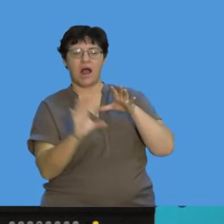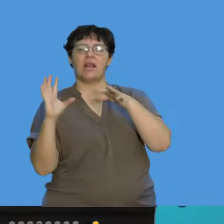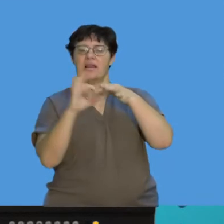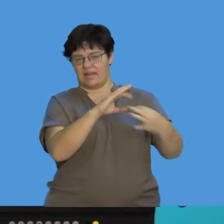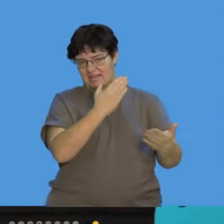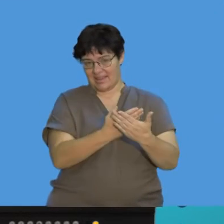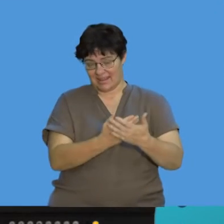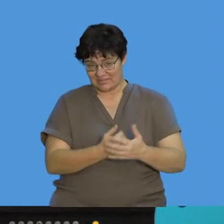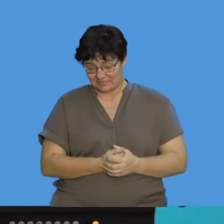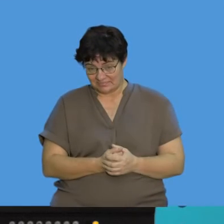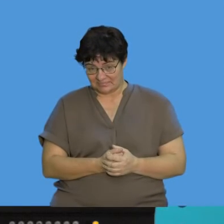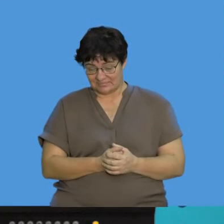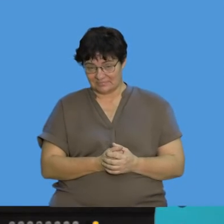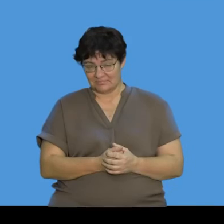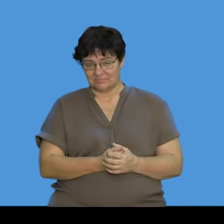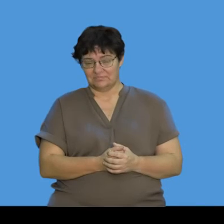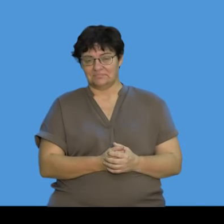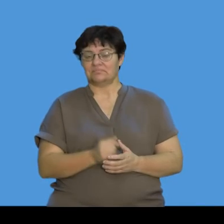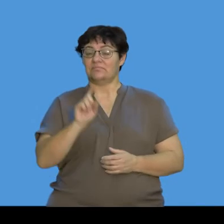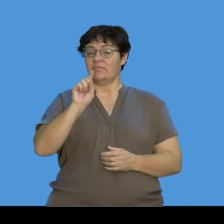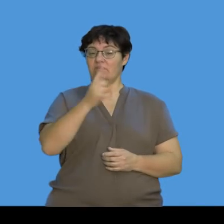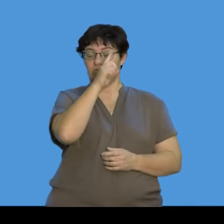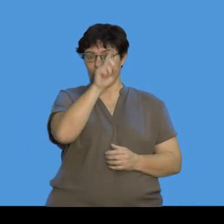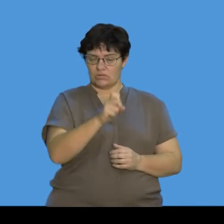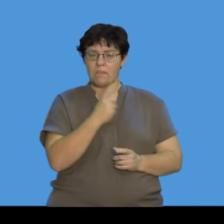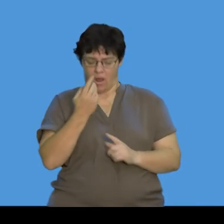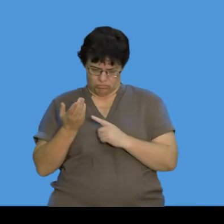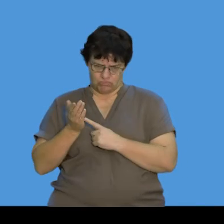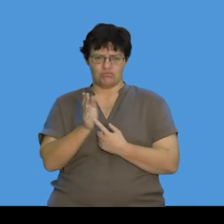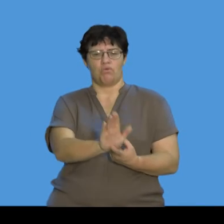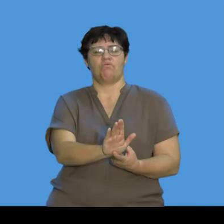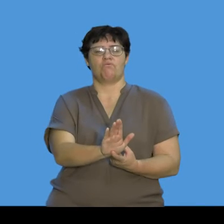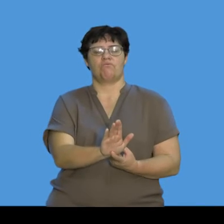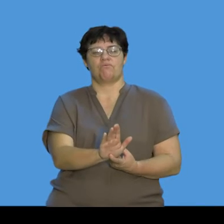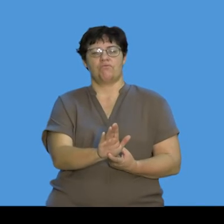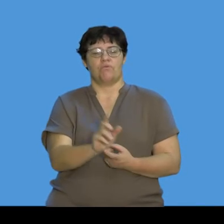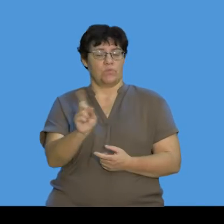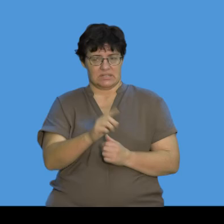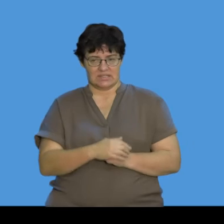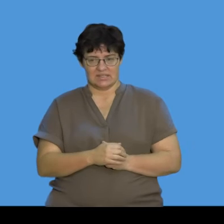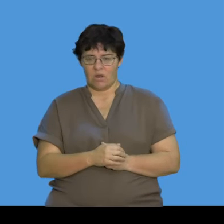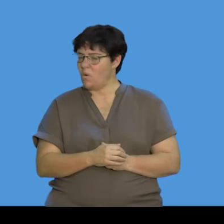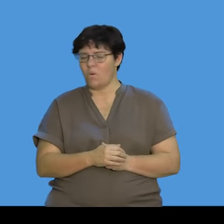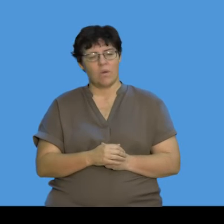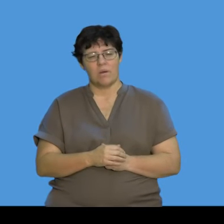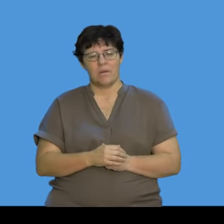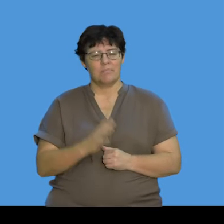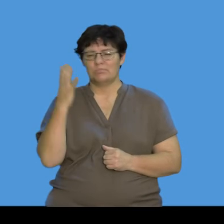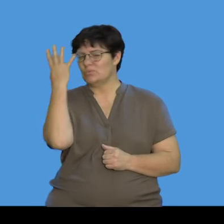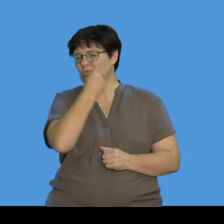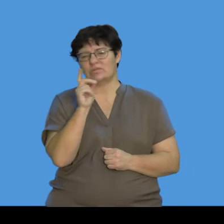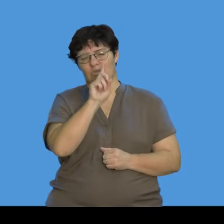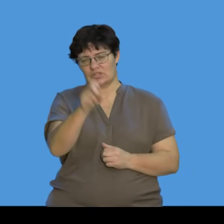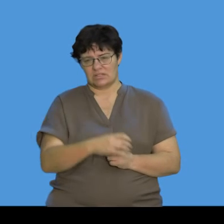linked. Right? So the first question says that we must show. Hey, I love this